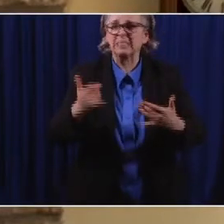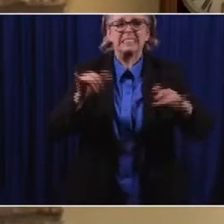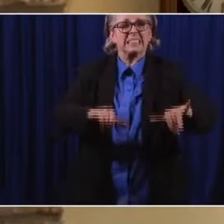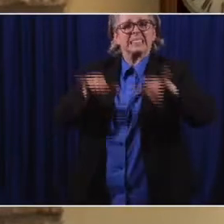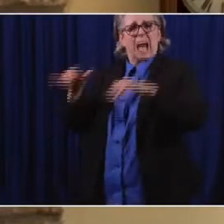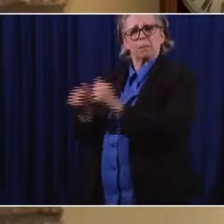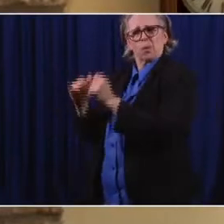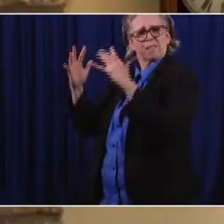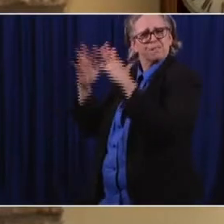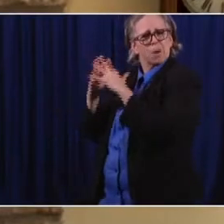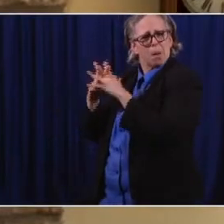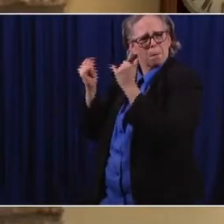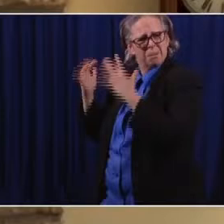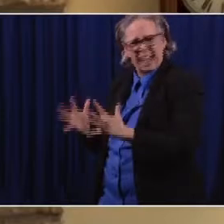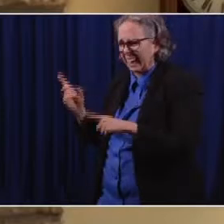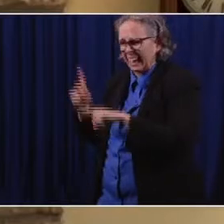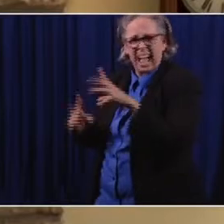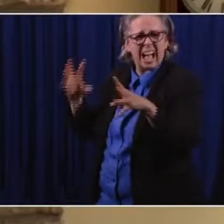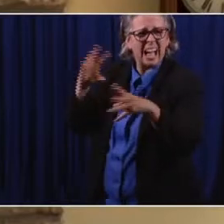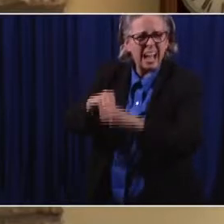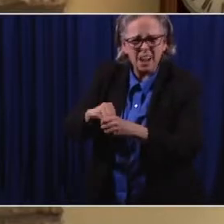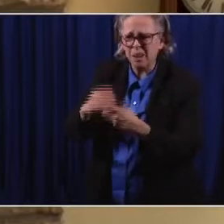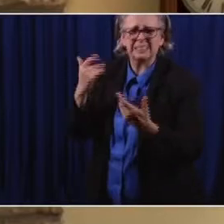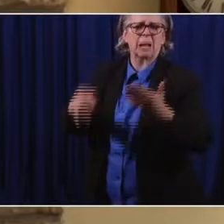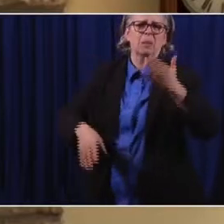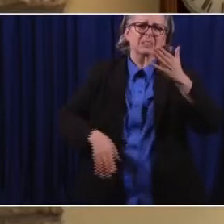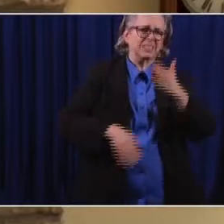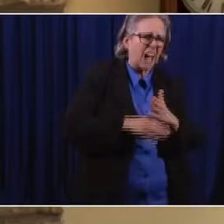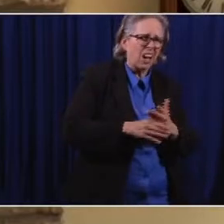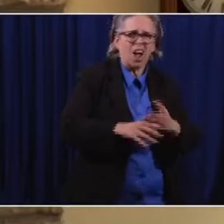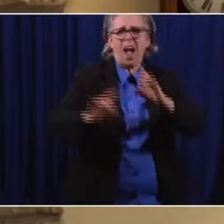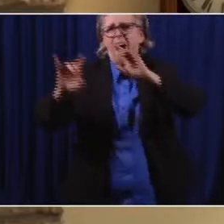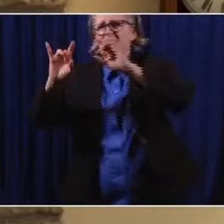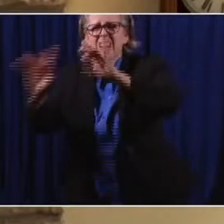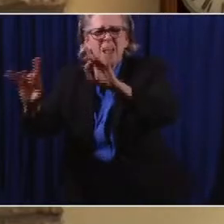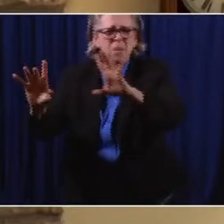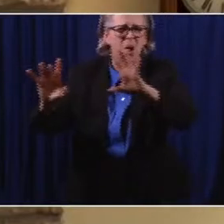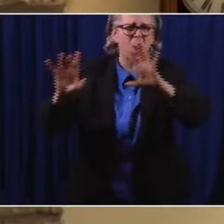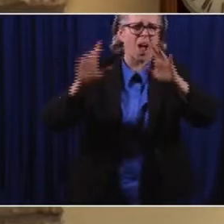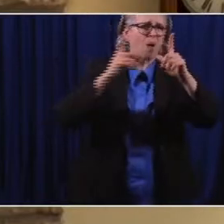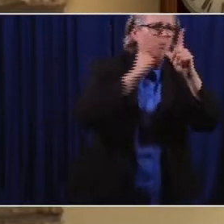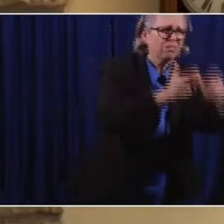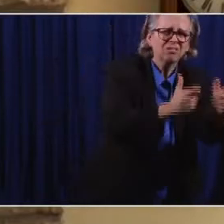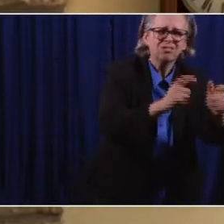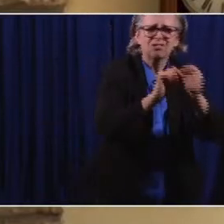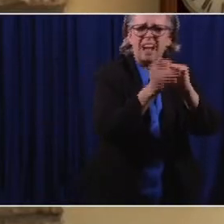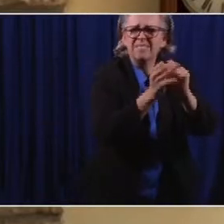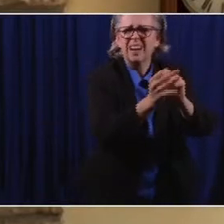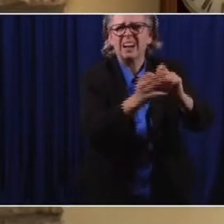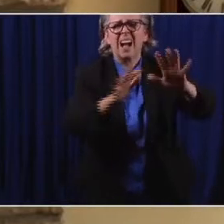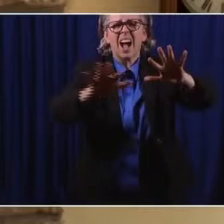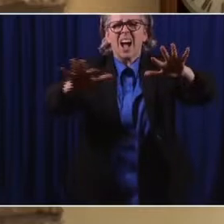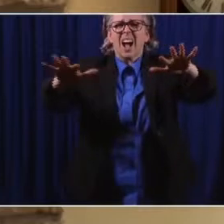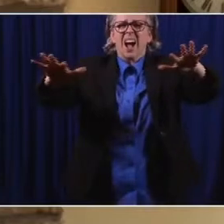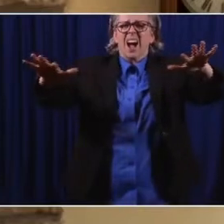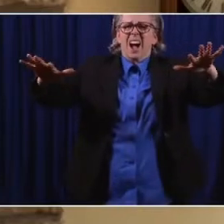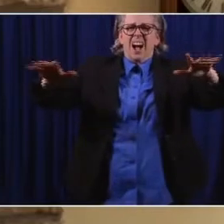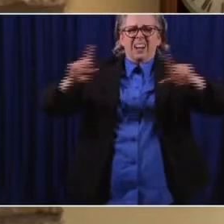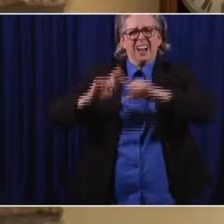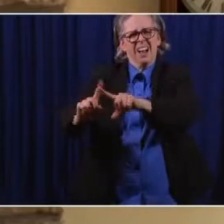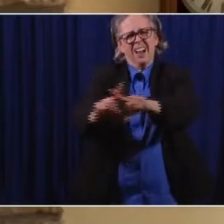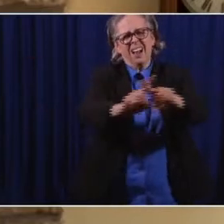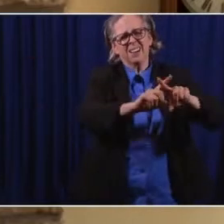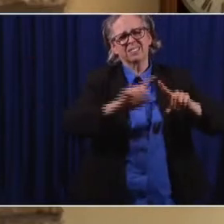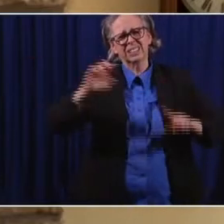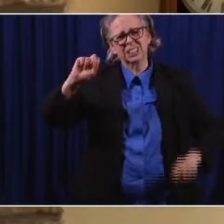soccer players who can't play, volleyball players. You know, goes out to a student who's in